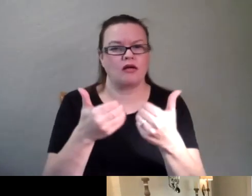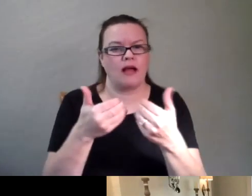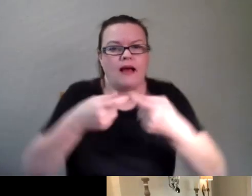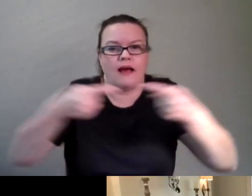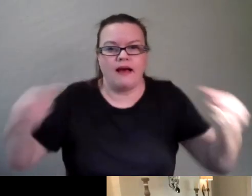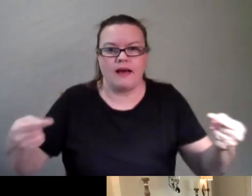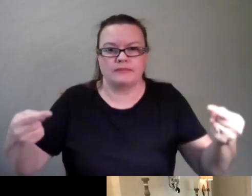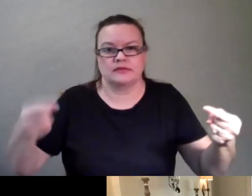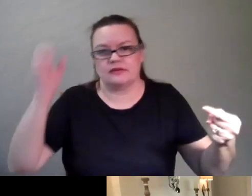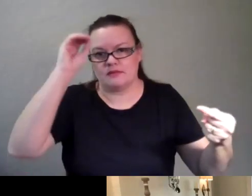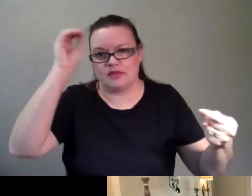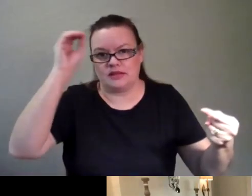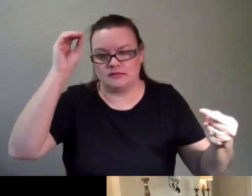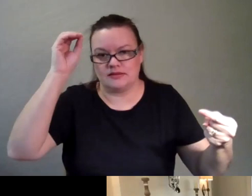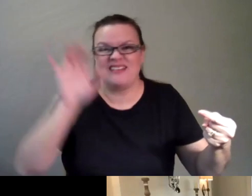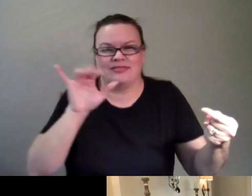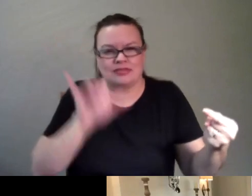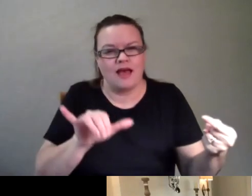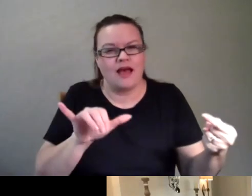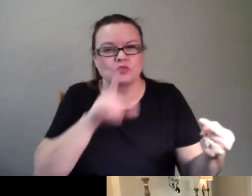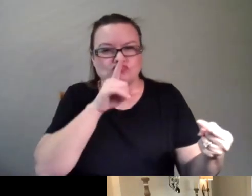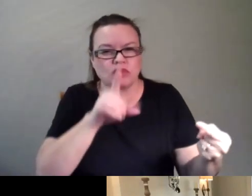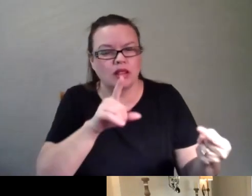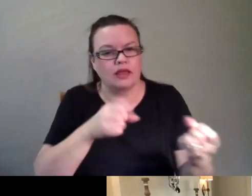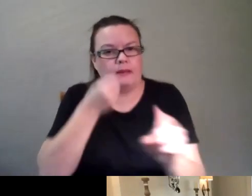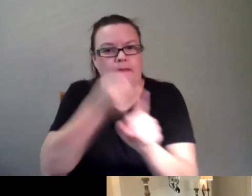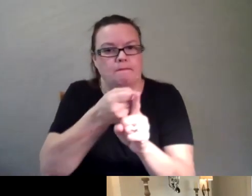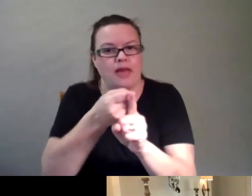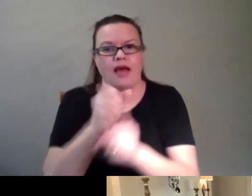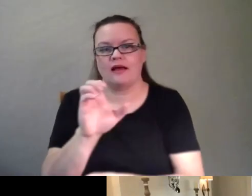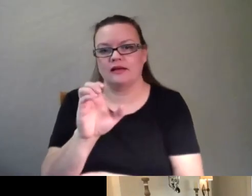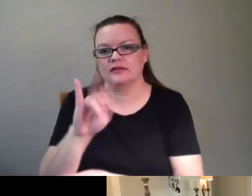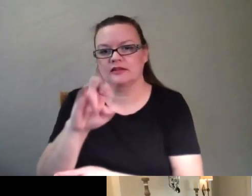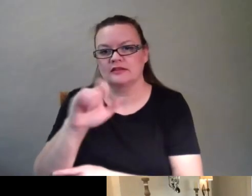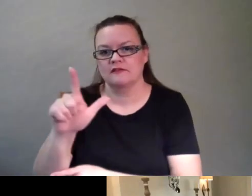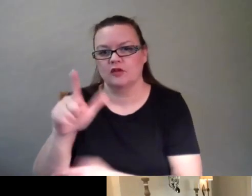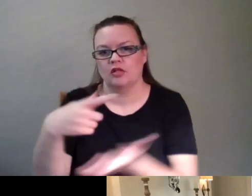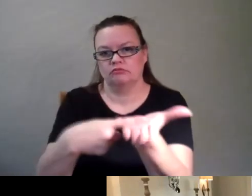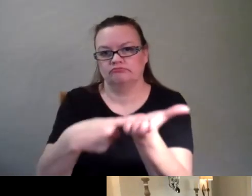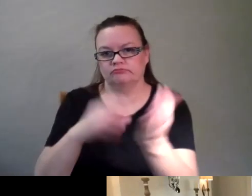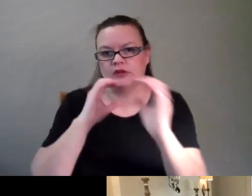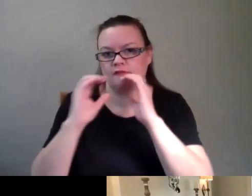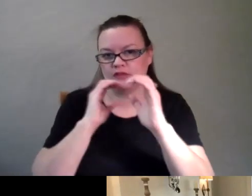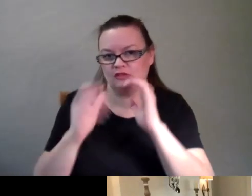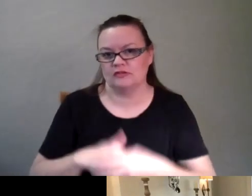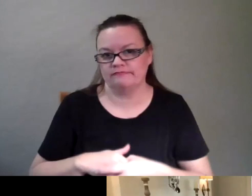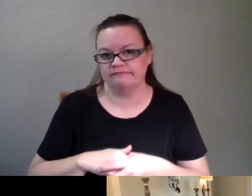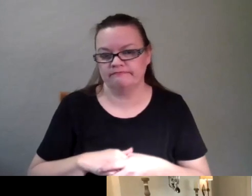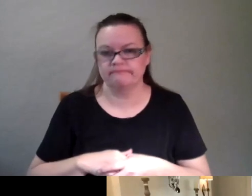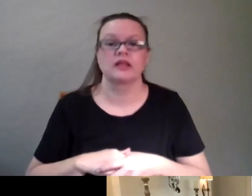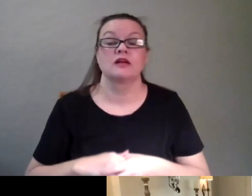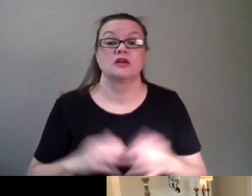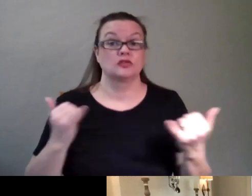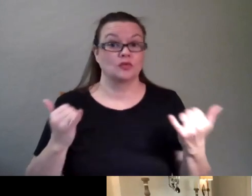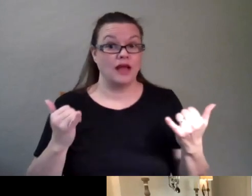civility in this country may have to take a very hard look at how do we get included more candidates